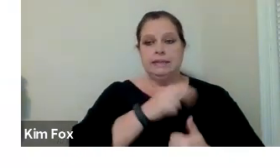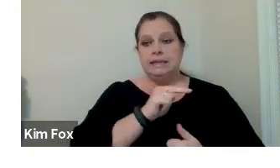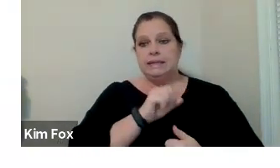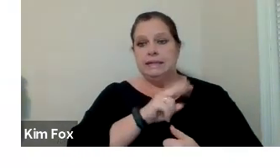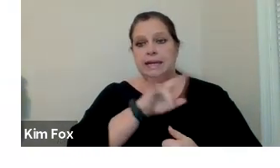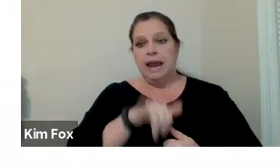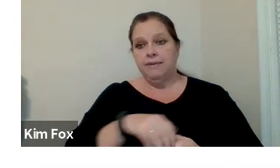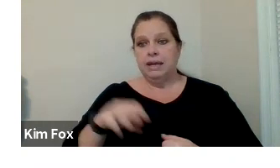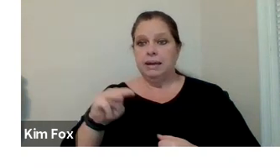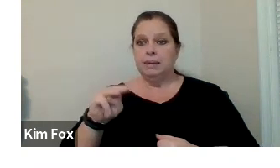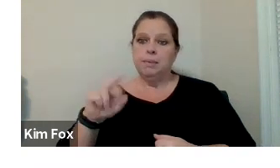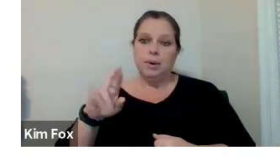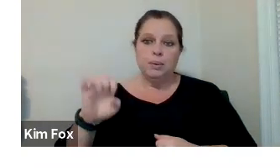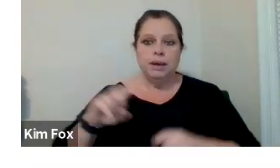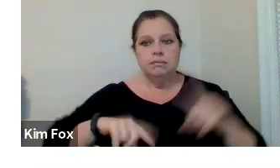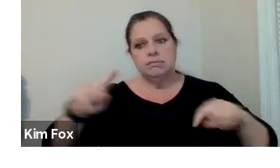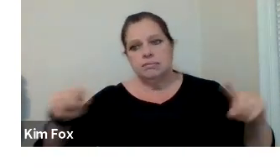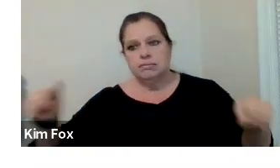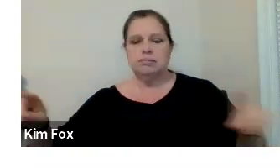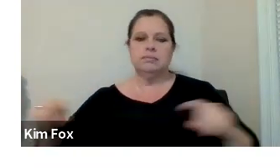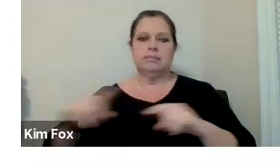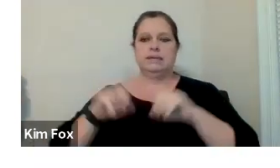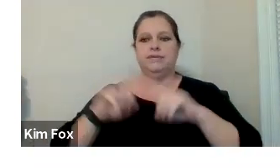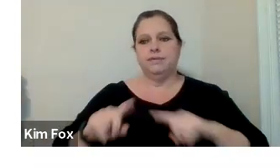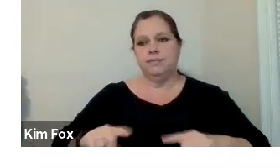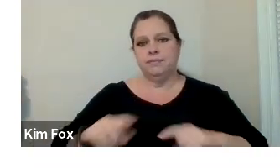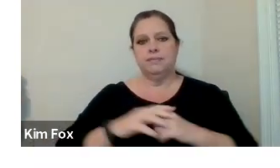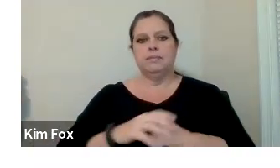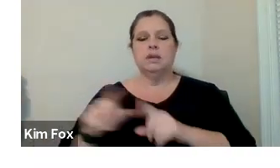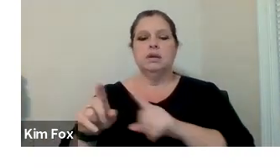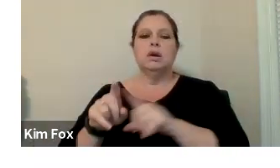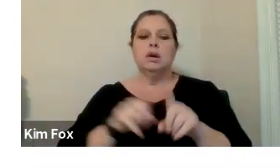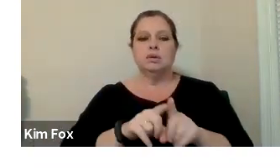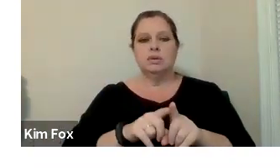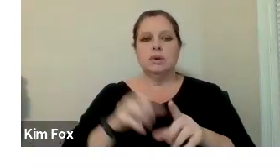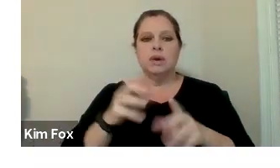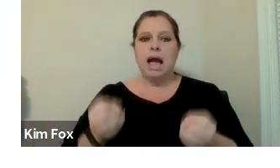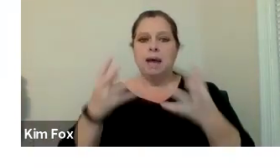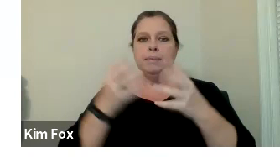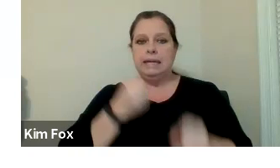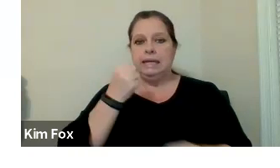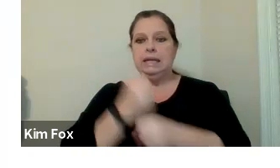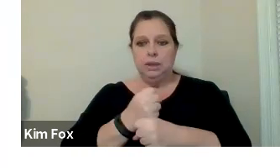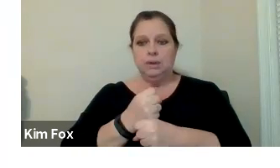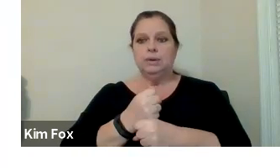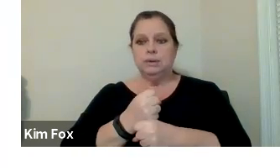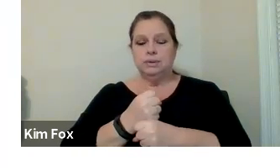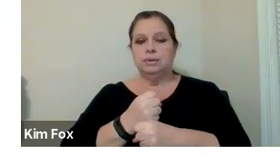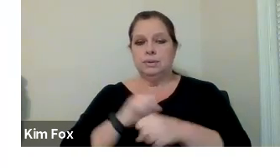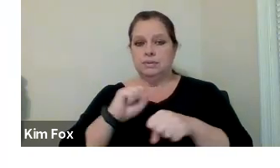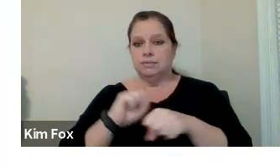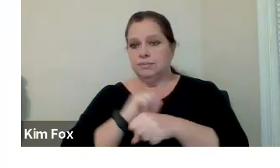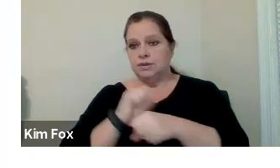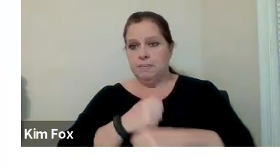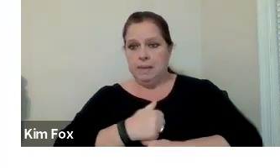a Marine versus Navy versus Coast Guard. Also the years of service that